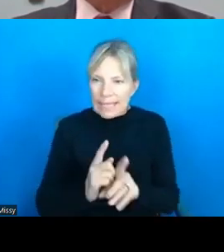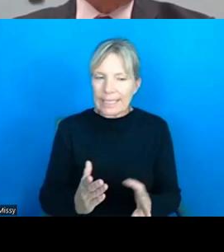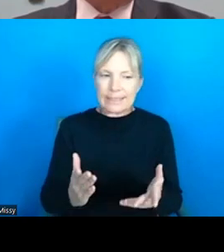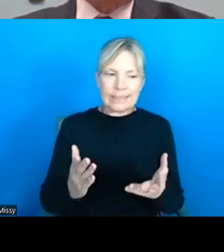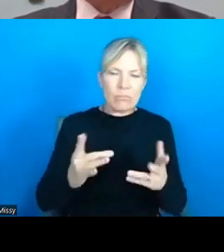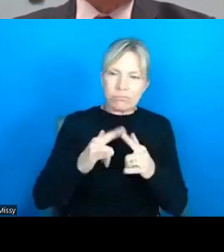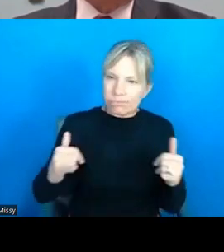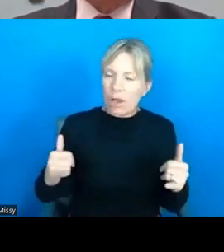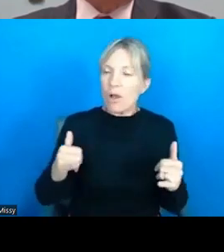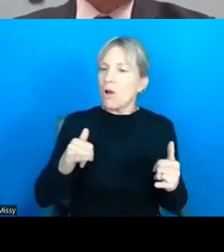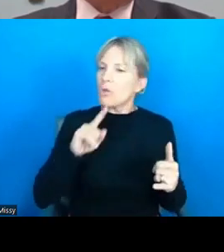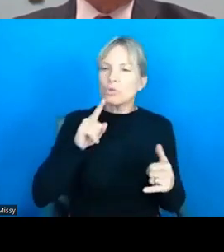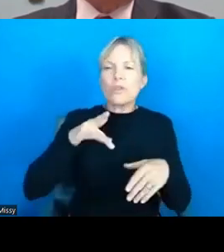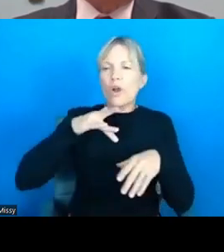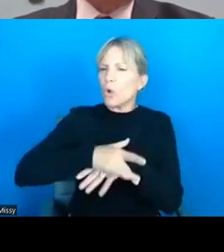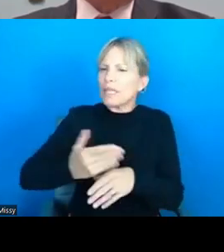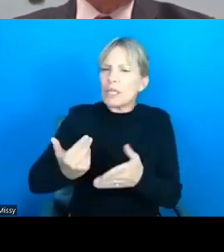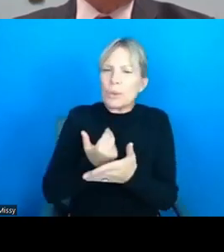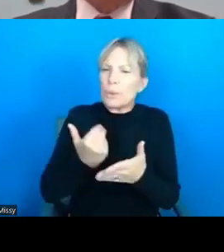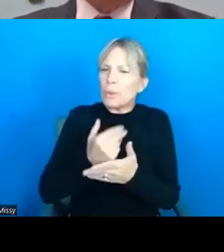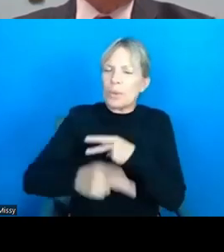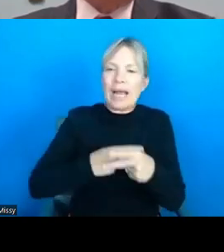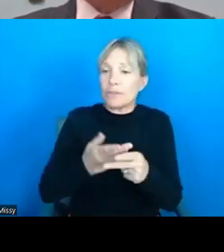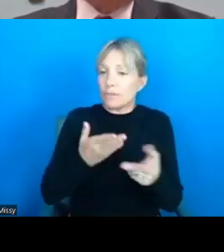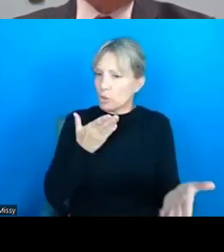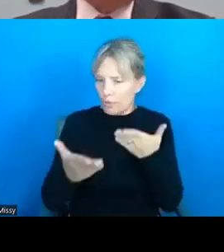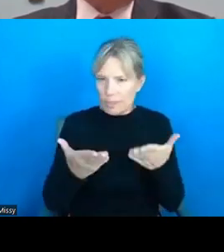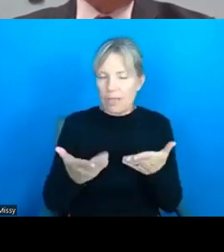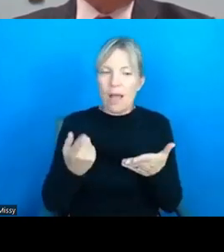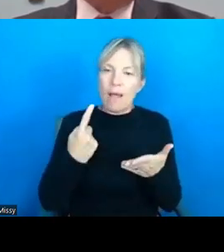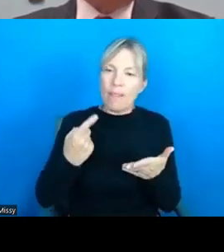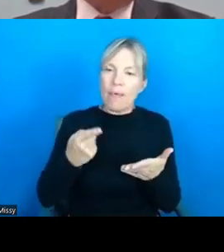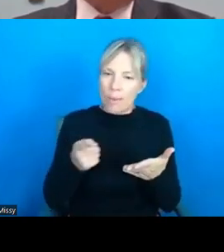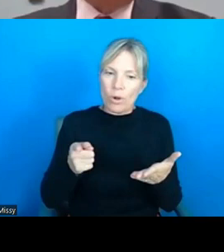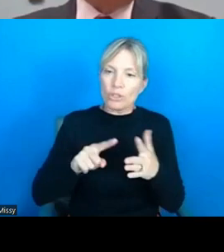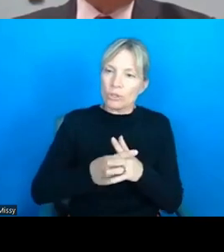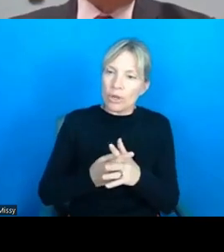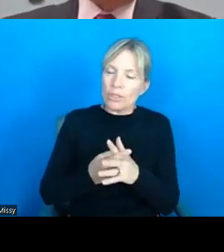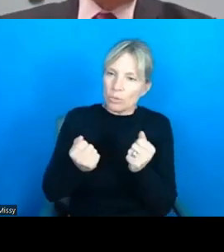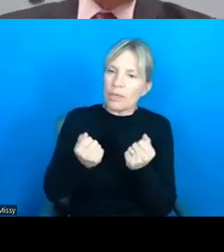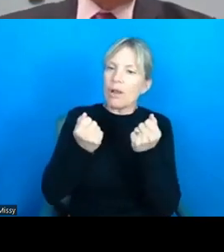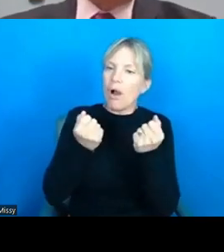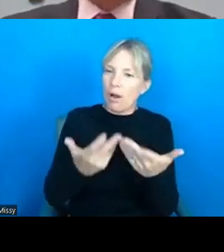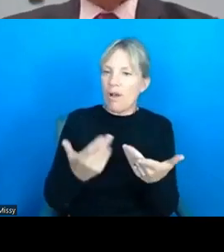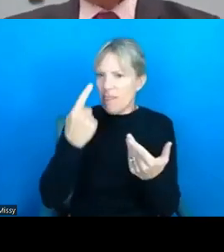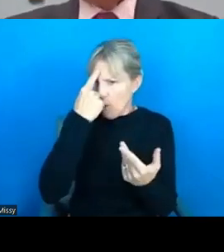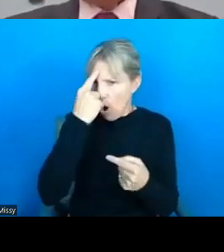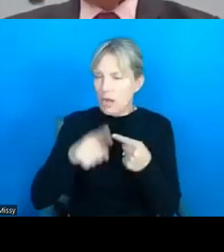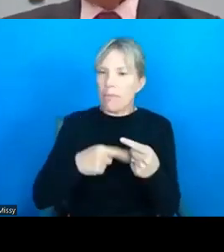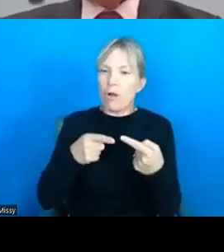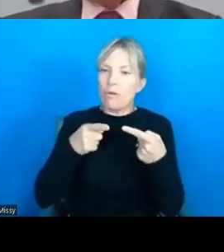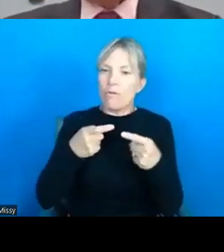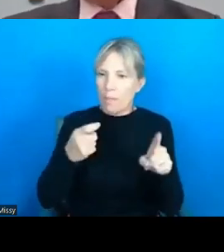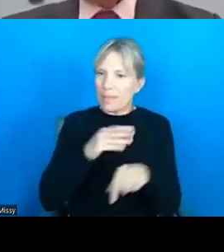registries. Those are some of the very early kinds of services that were being thought of by these